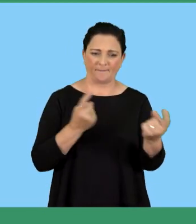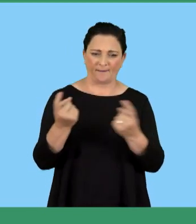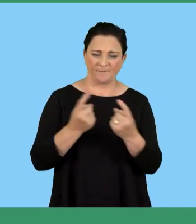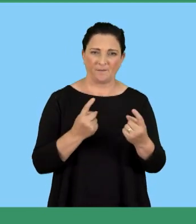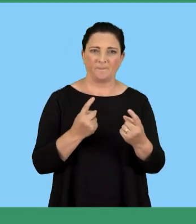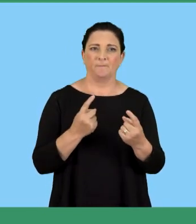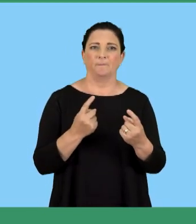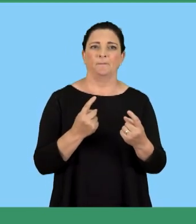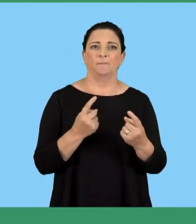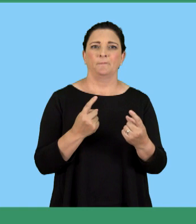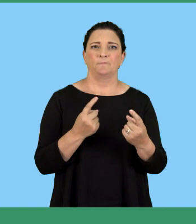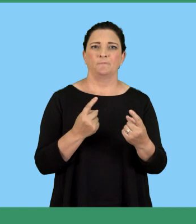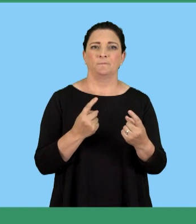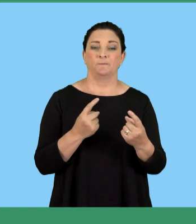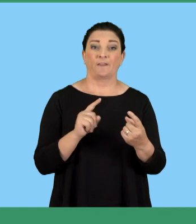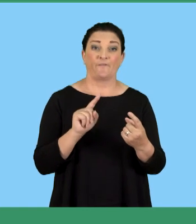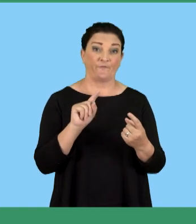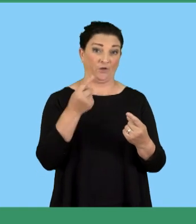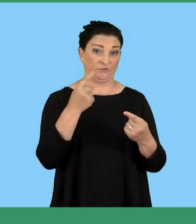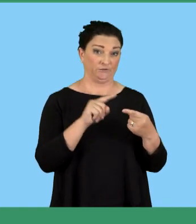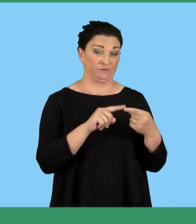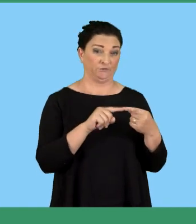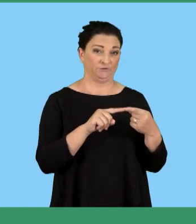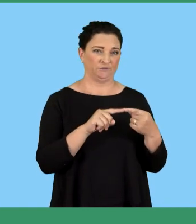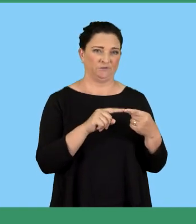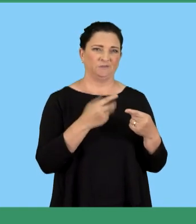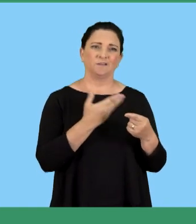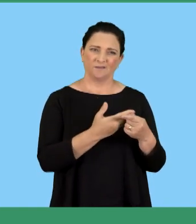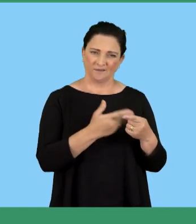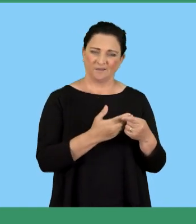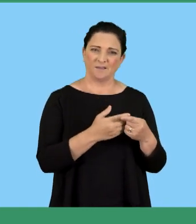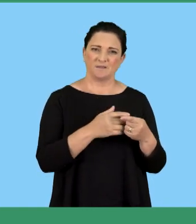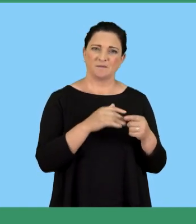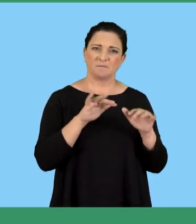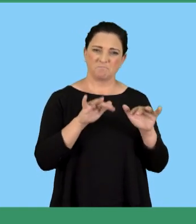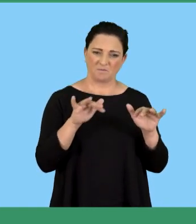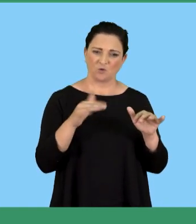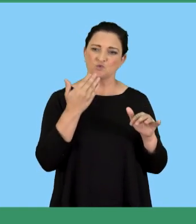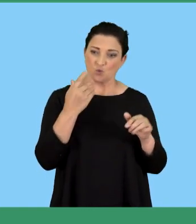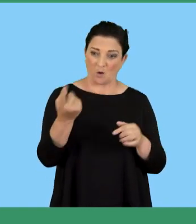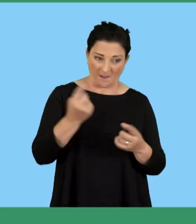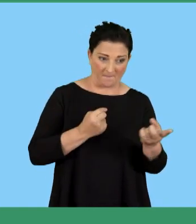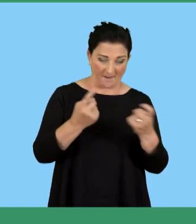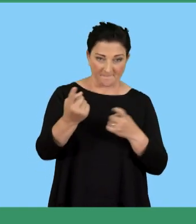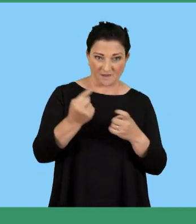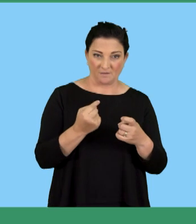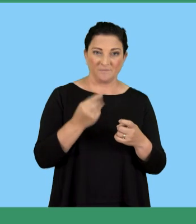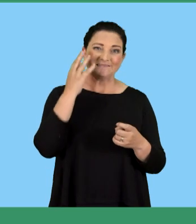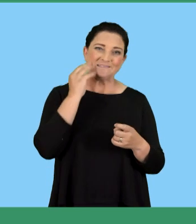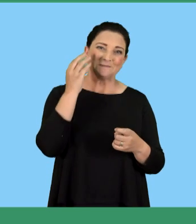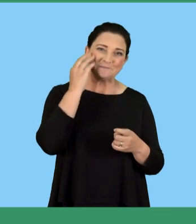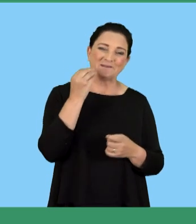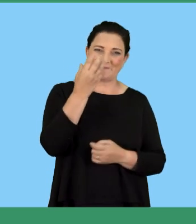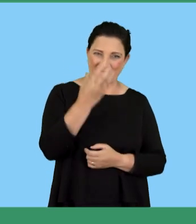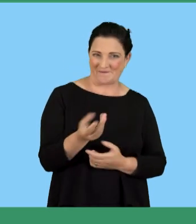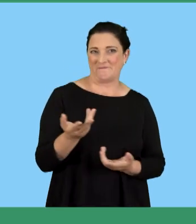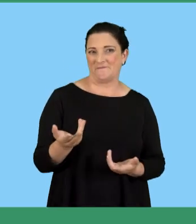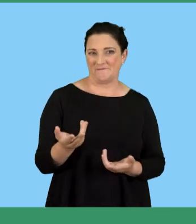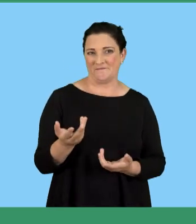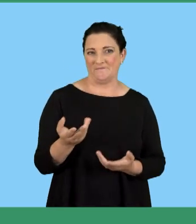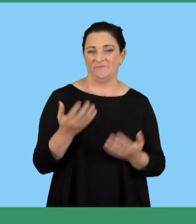is behaving ethically, what are the advantages for such a business? The first advantage is that the business would